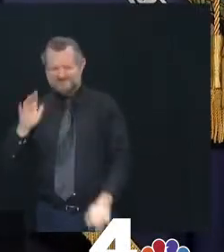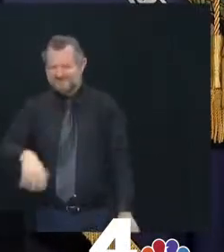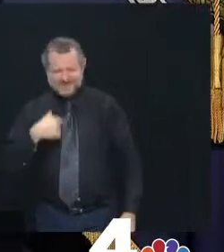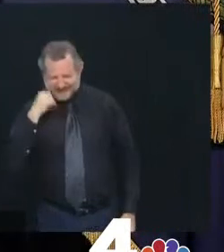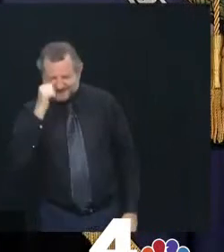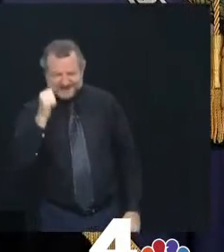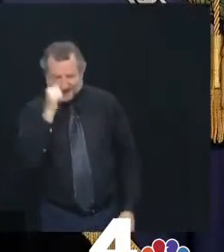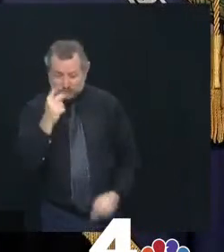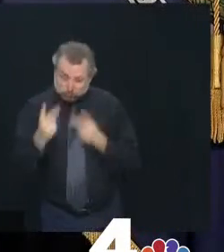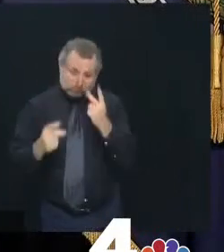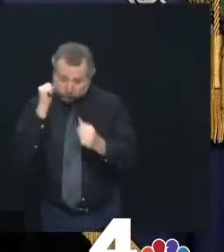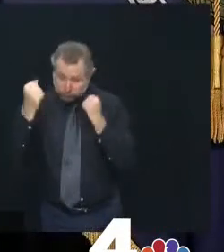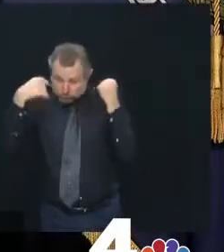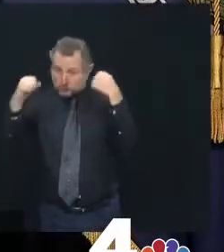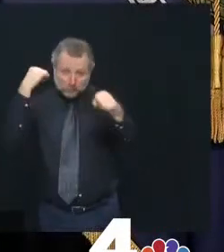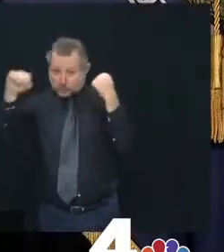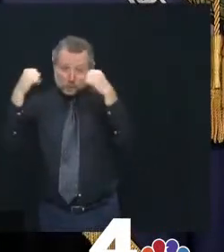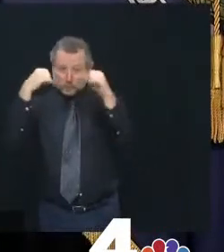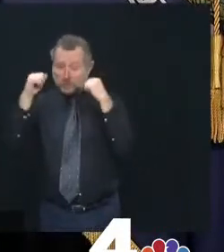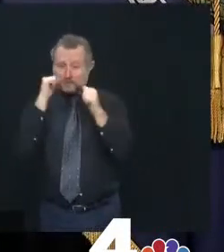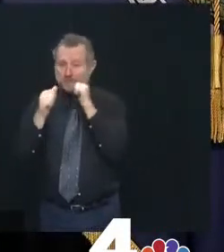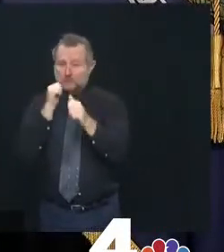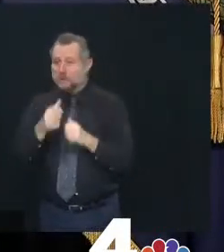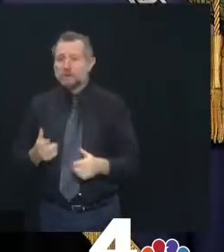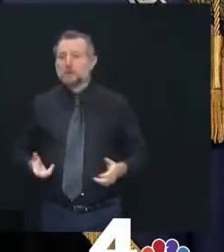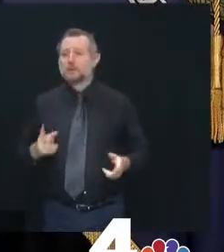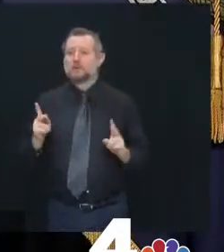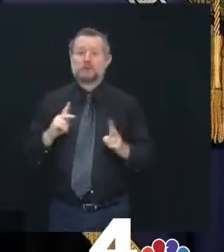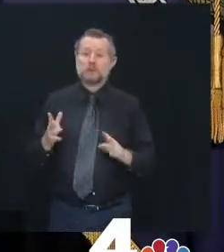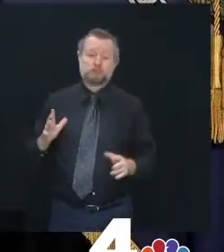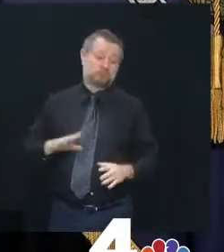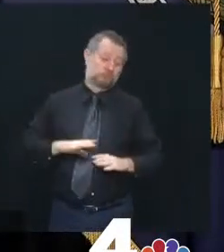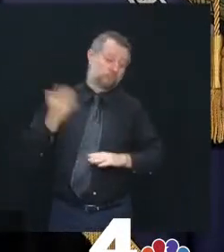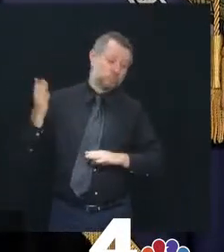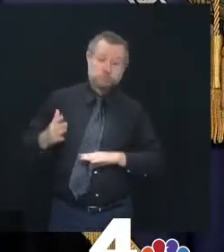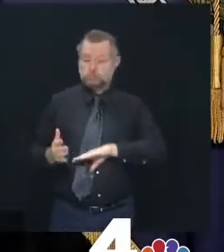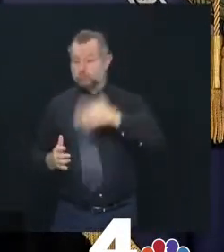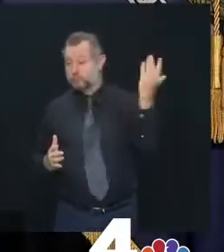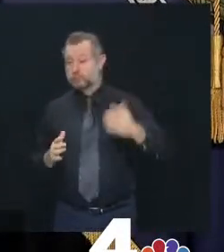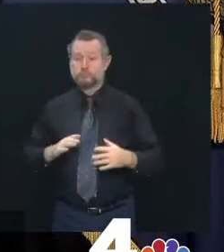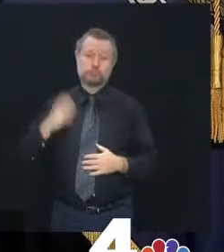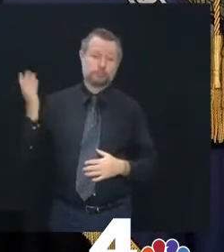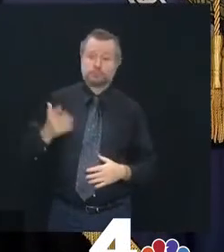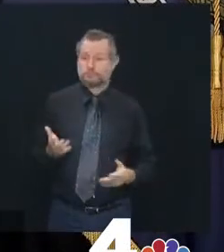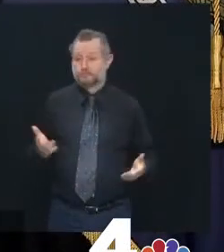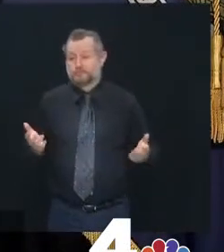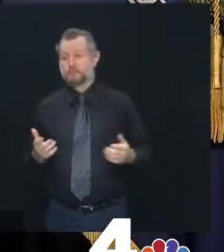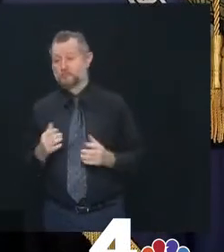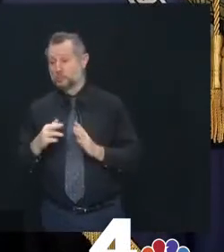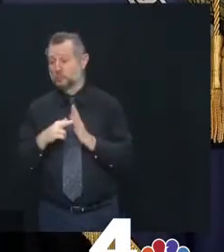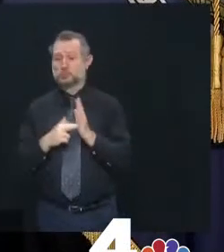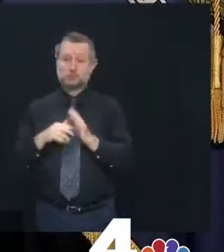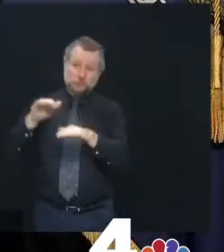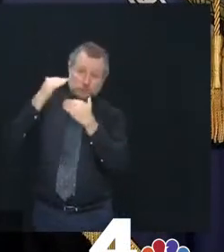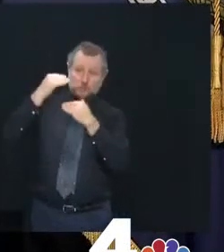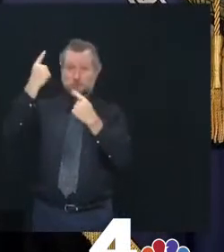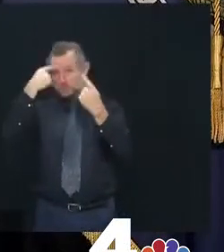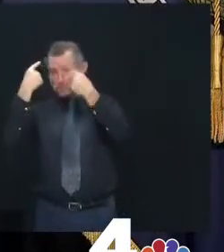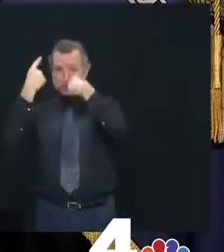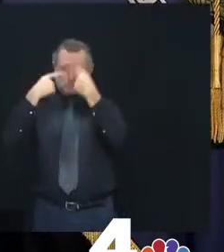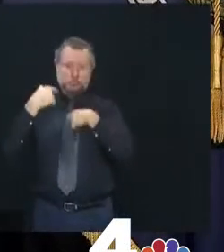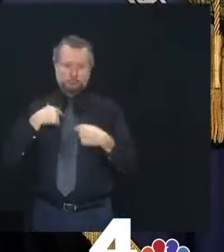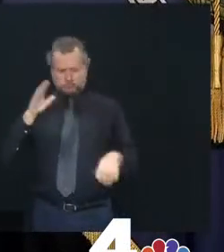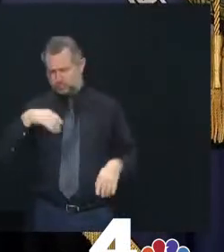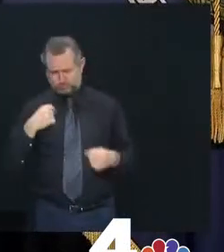like a day without sunshine. Look, people are unhappy about the rules. I get